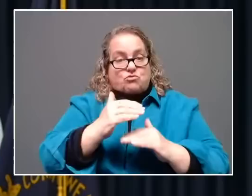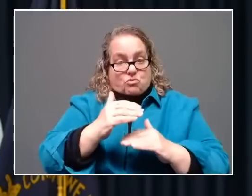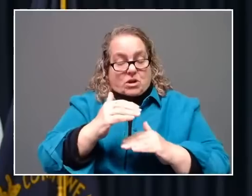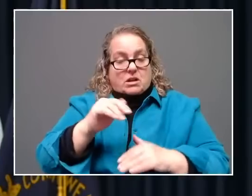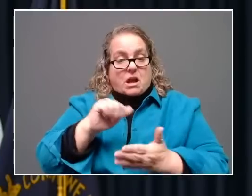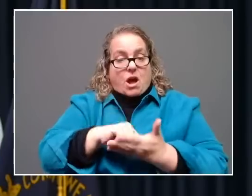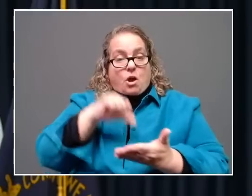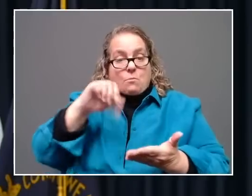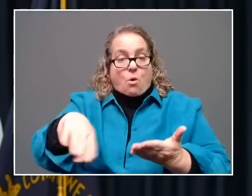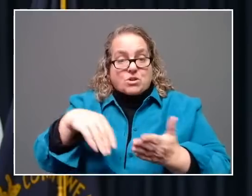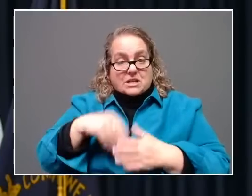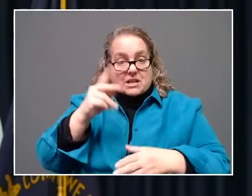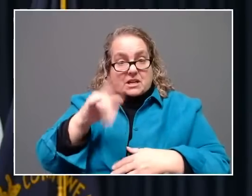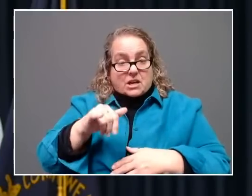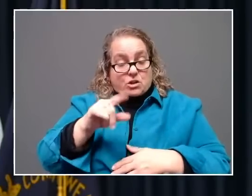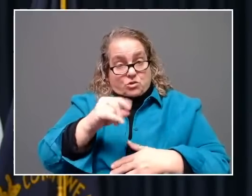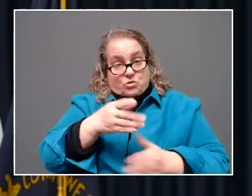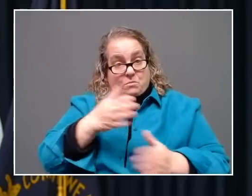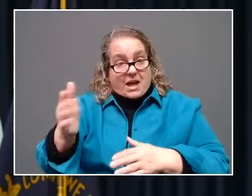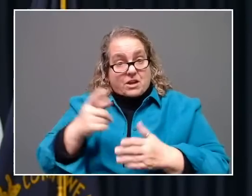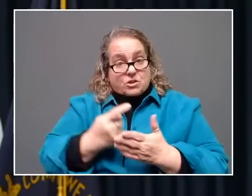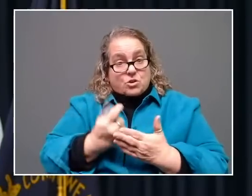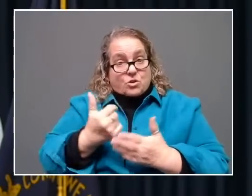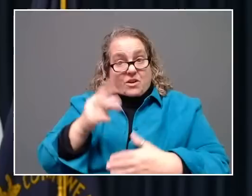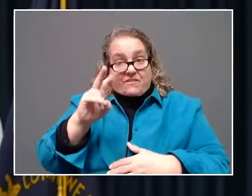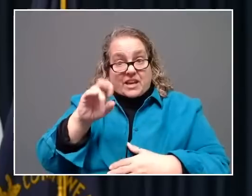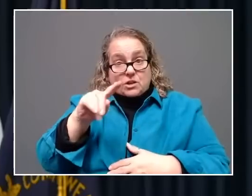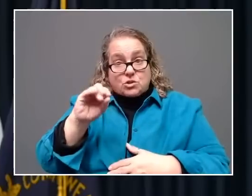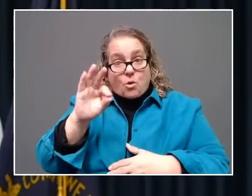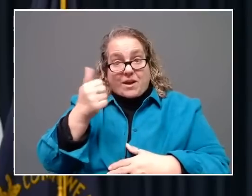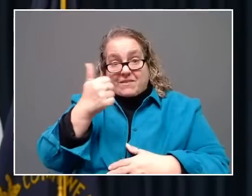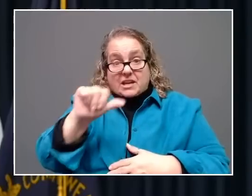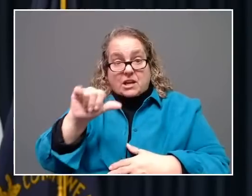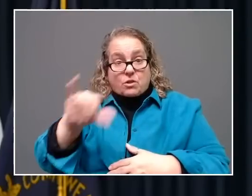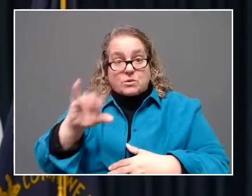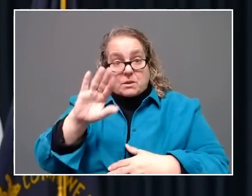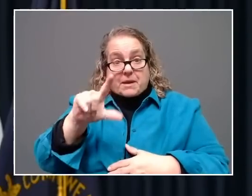point whether you plan to veto any of these if they pass? Thank you very much.